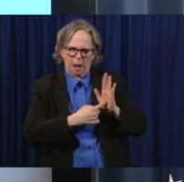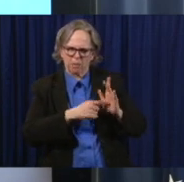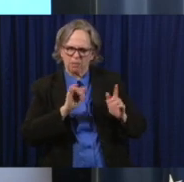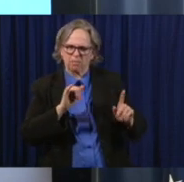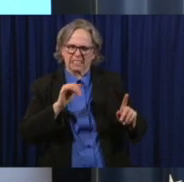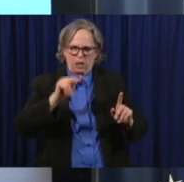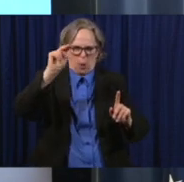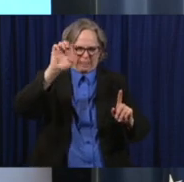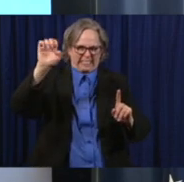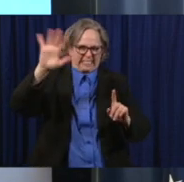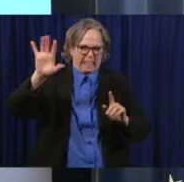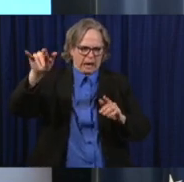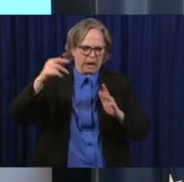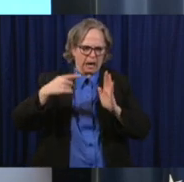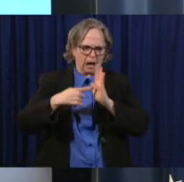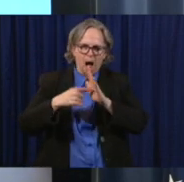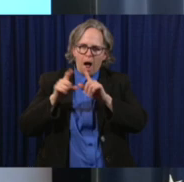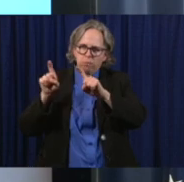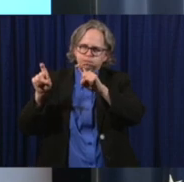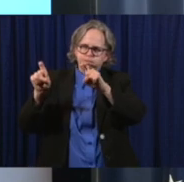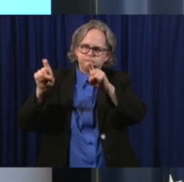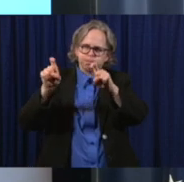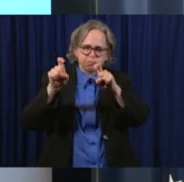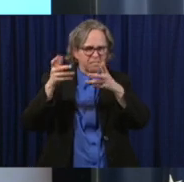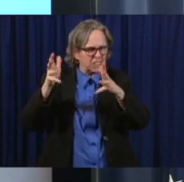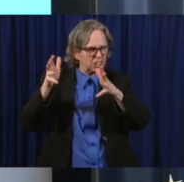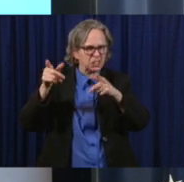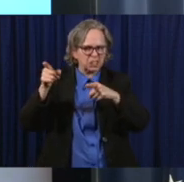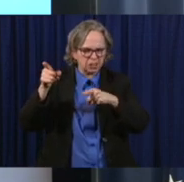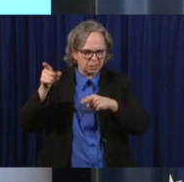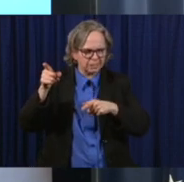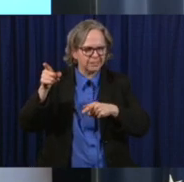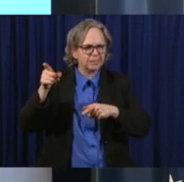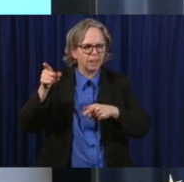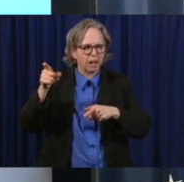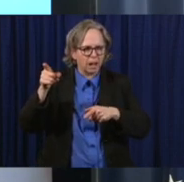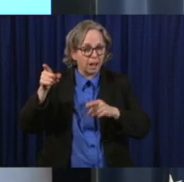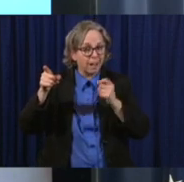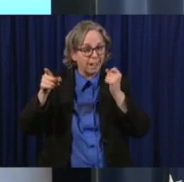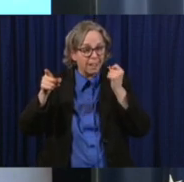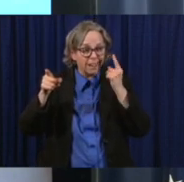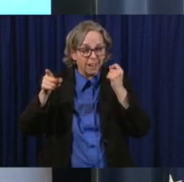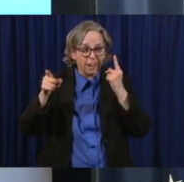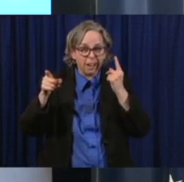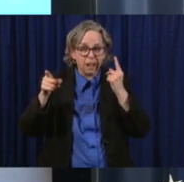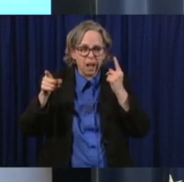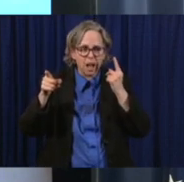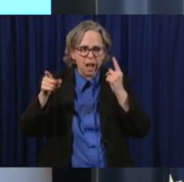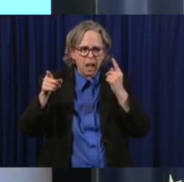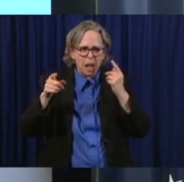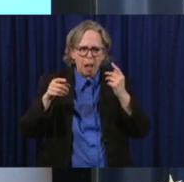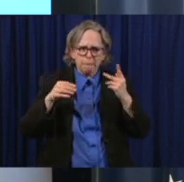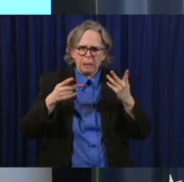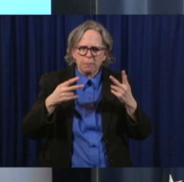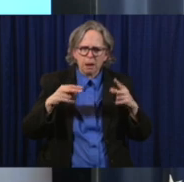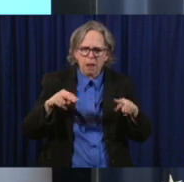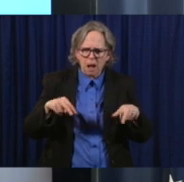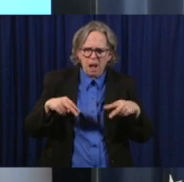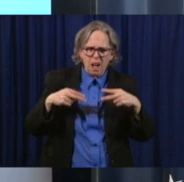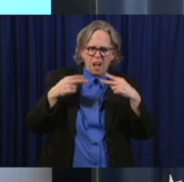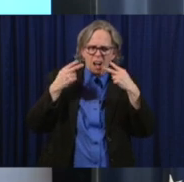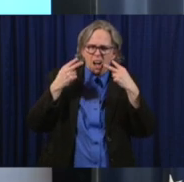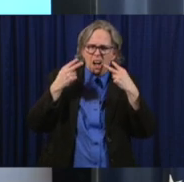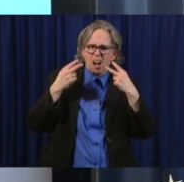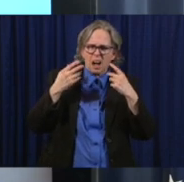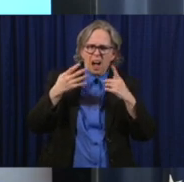invariably, the administrator will say to me, well, people see that I have a large number and they get concerned about the quality